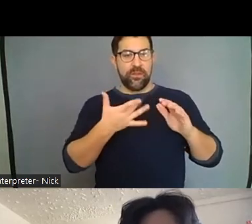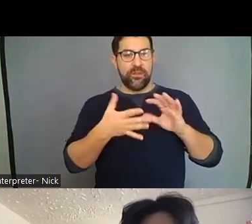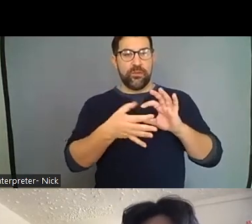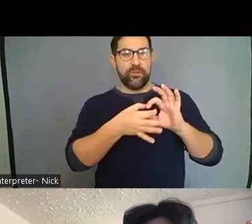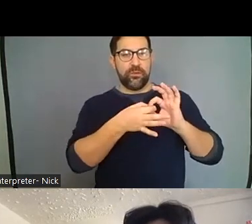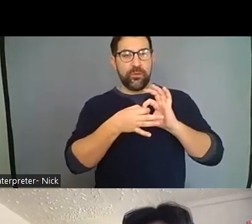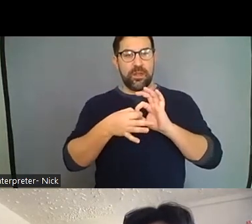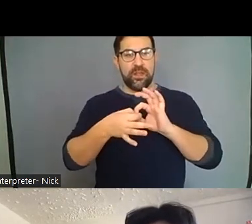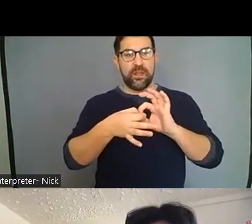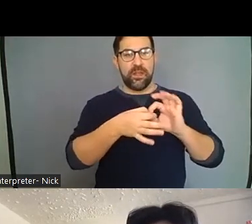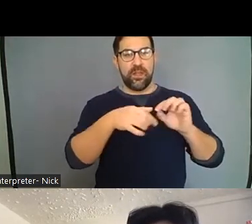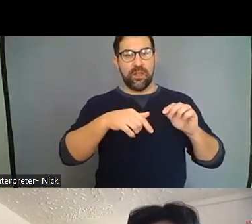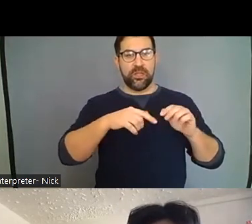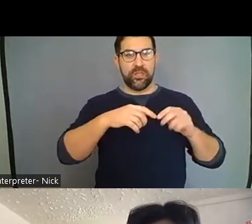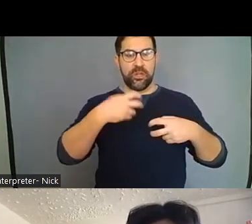and fear